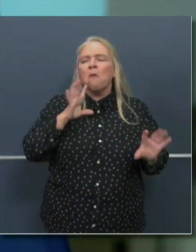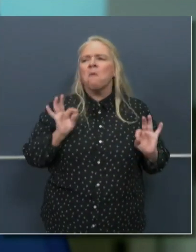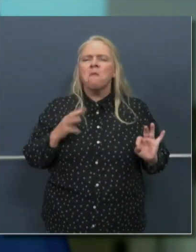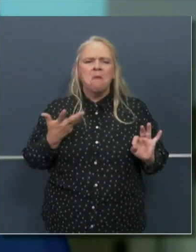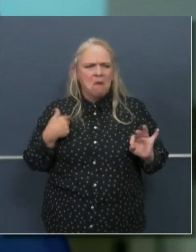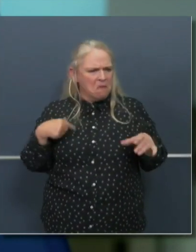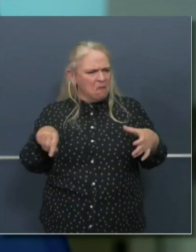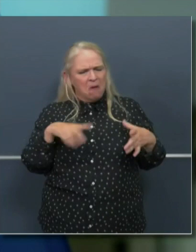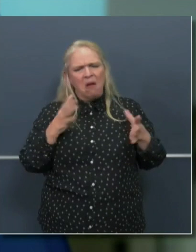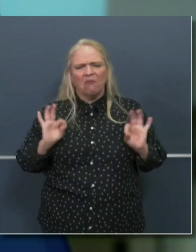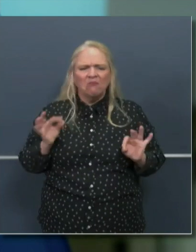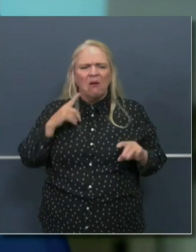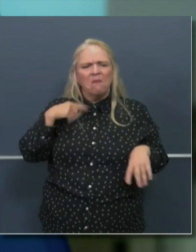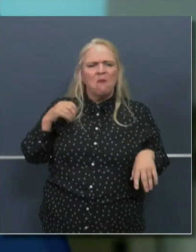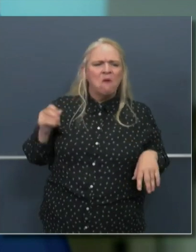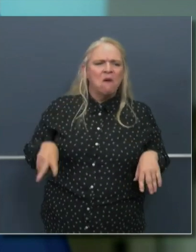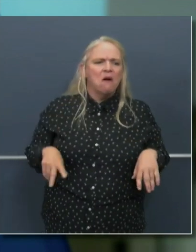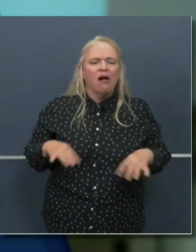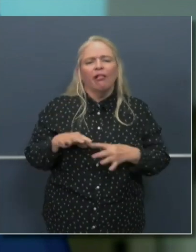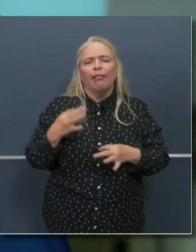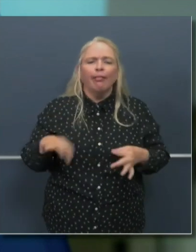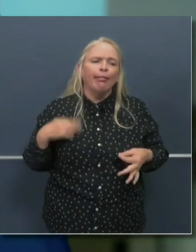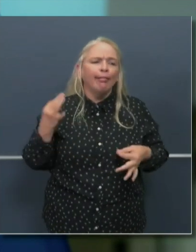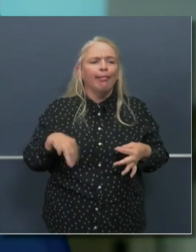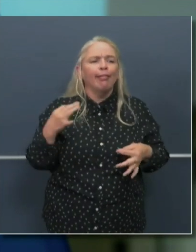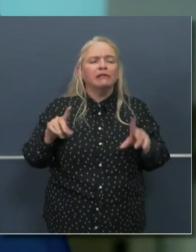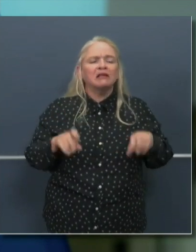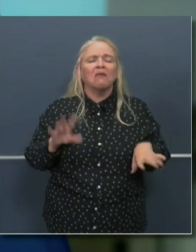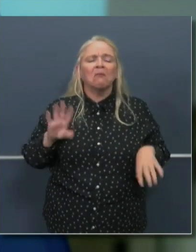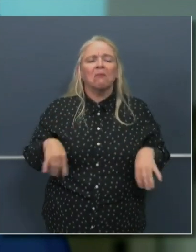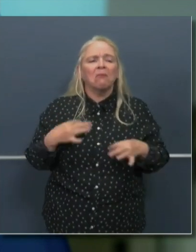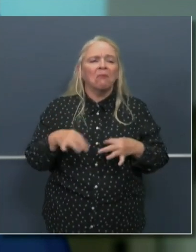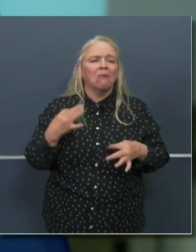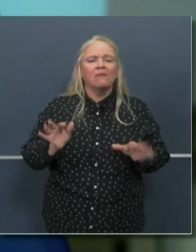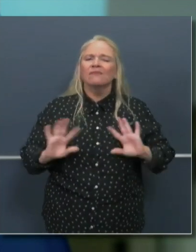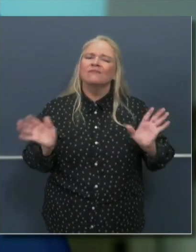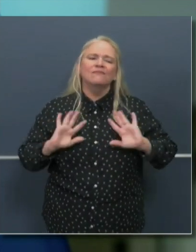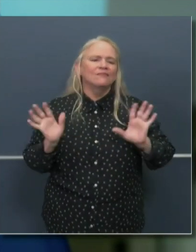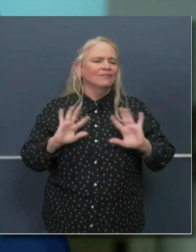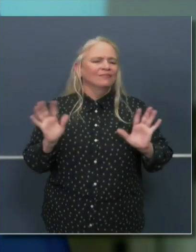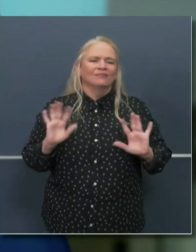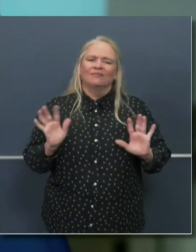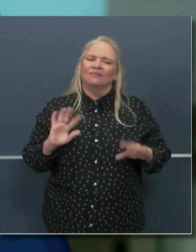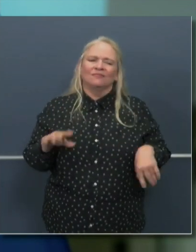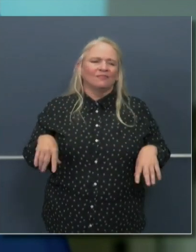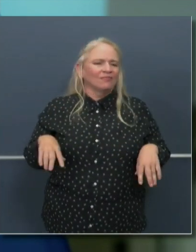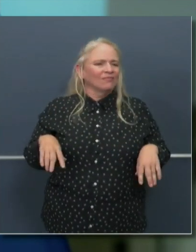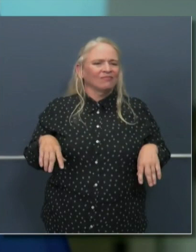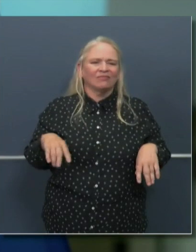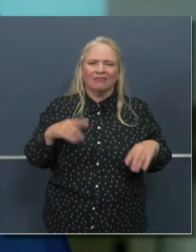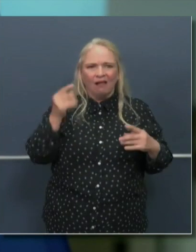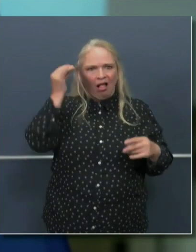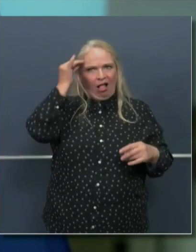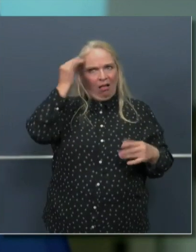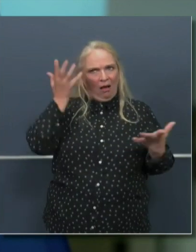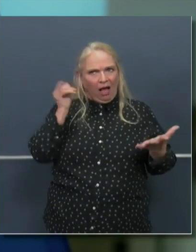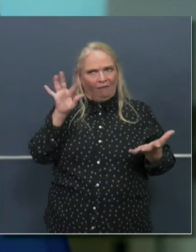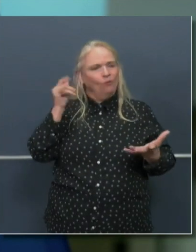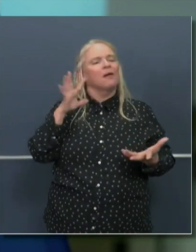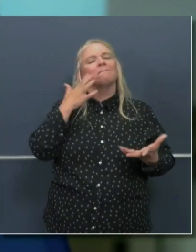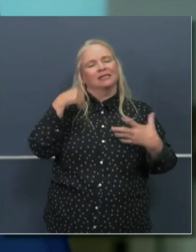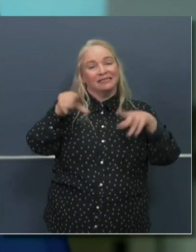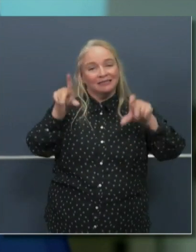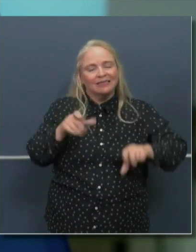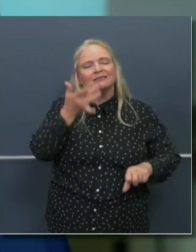by some of these delays. We think that's foundational and fundamental, and so please don't be dissuaded by that, and know that we have a team